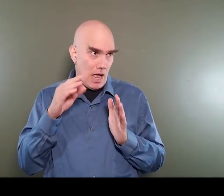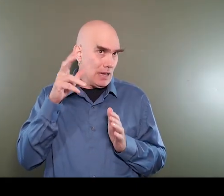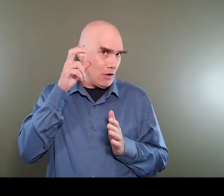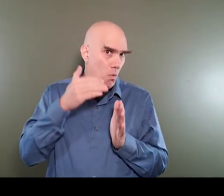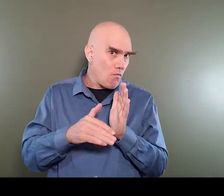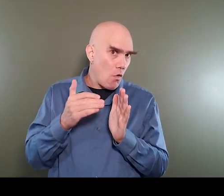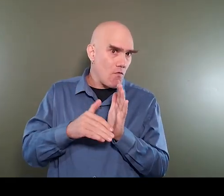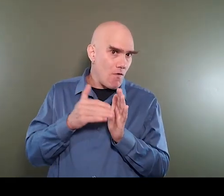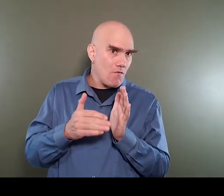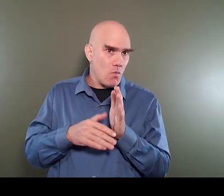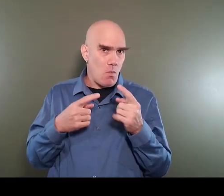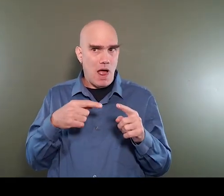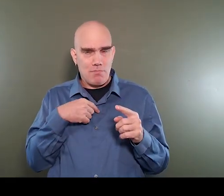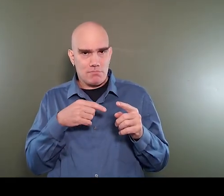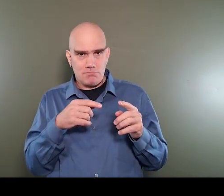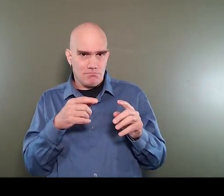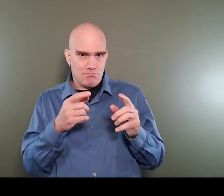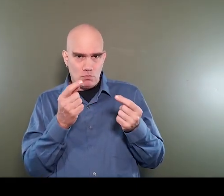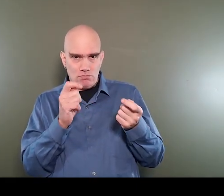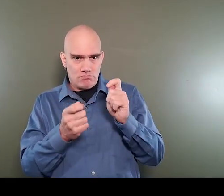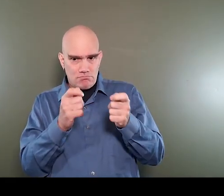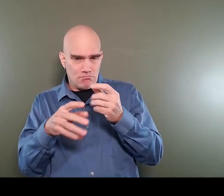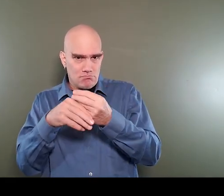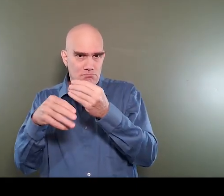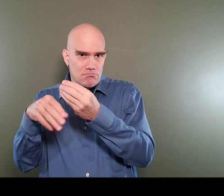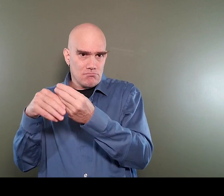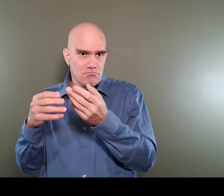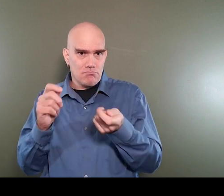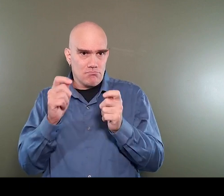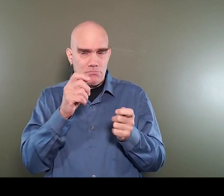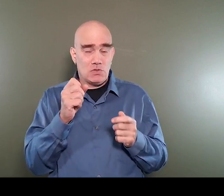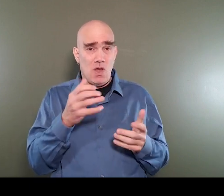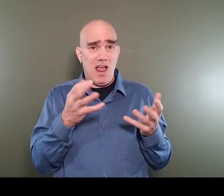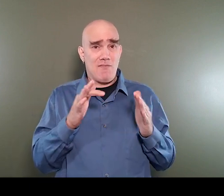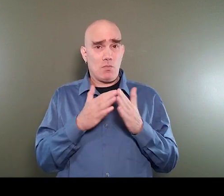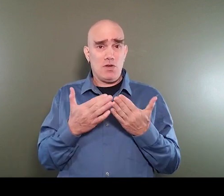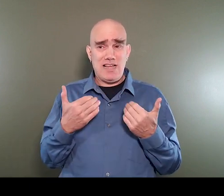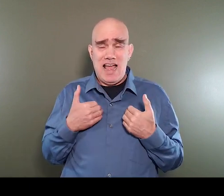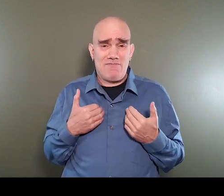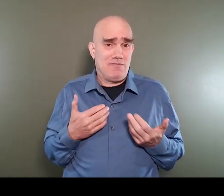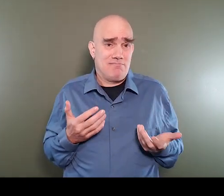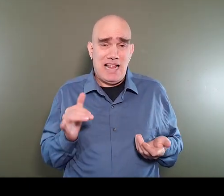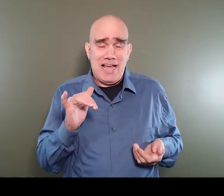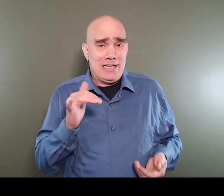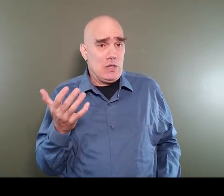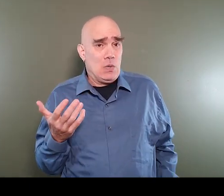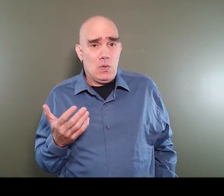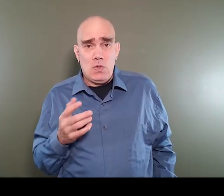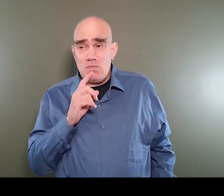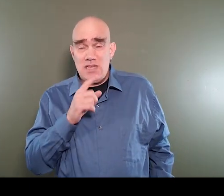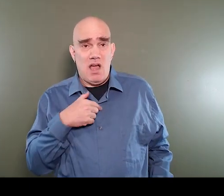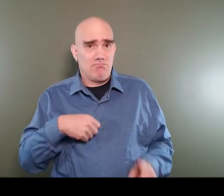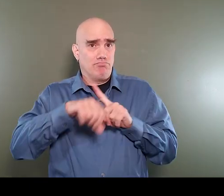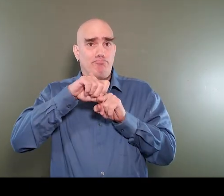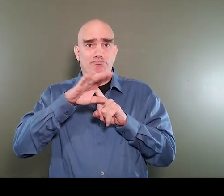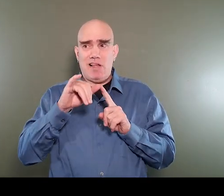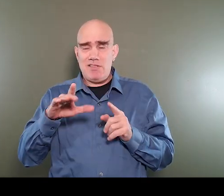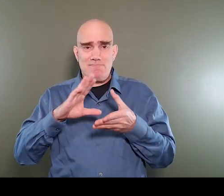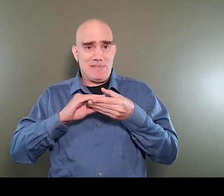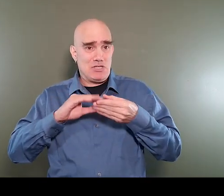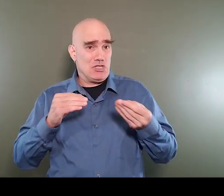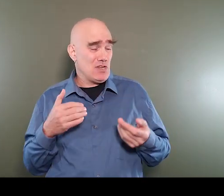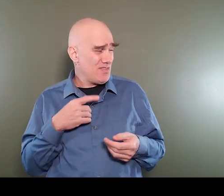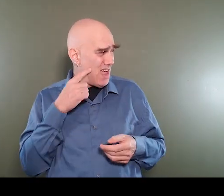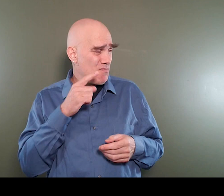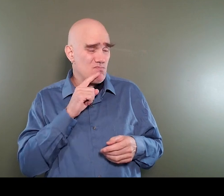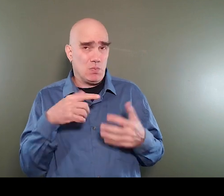it over and over again as I'm going through, adding different parts to it. So like a lot of the books I was really struck